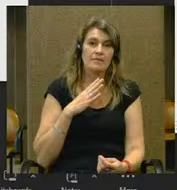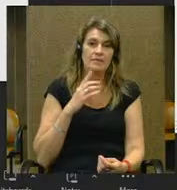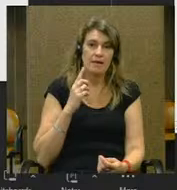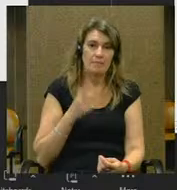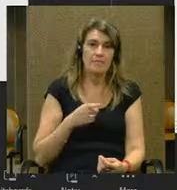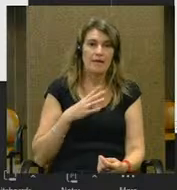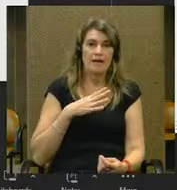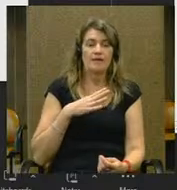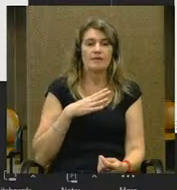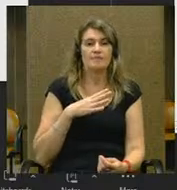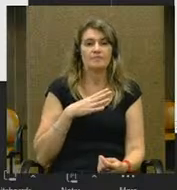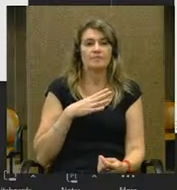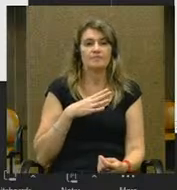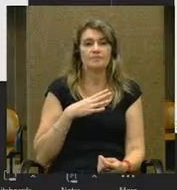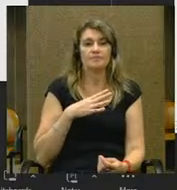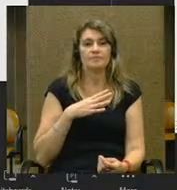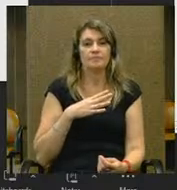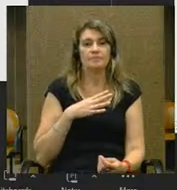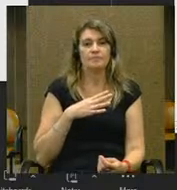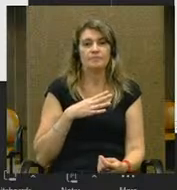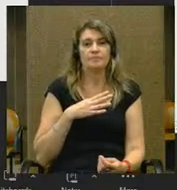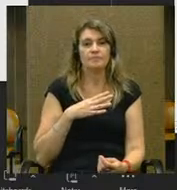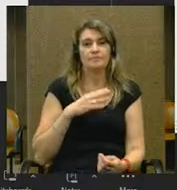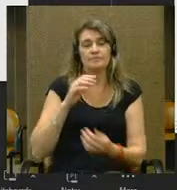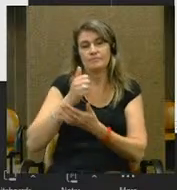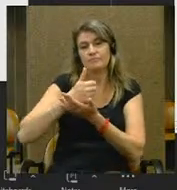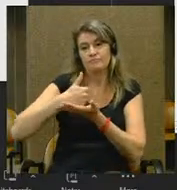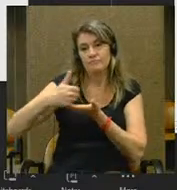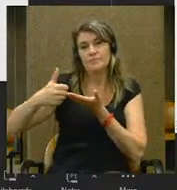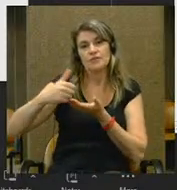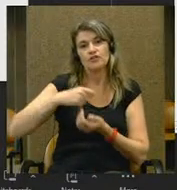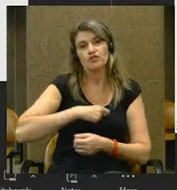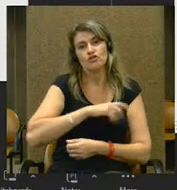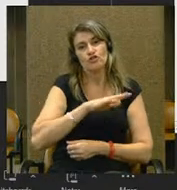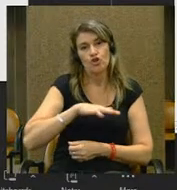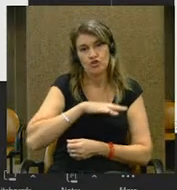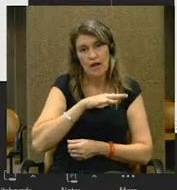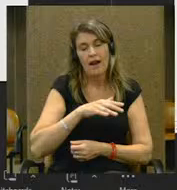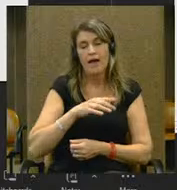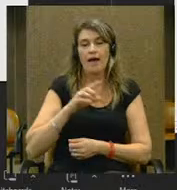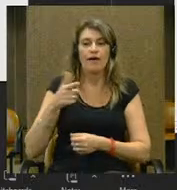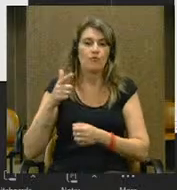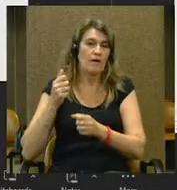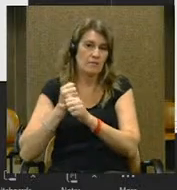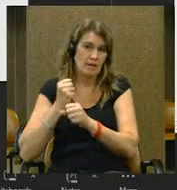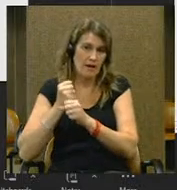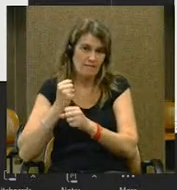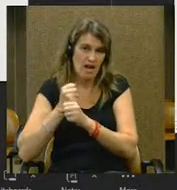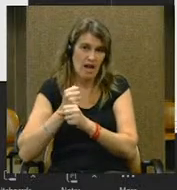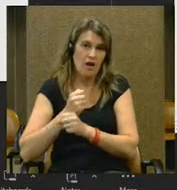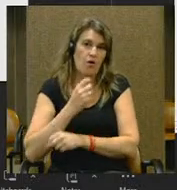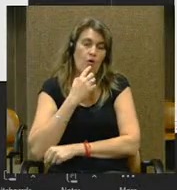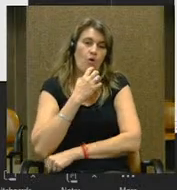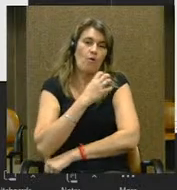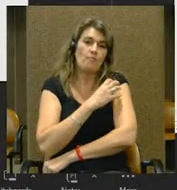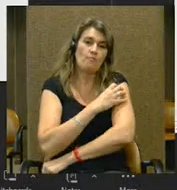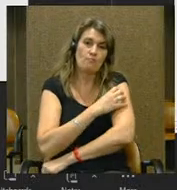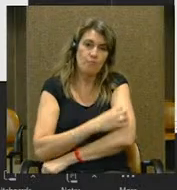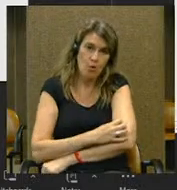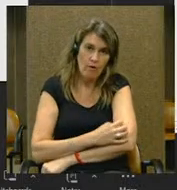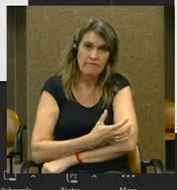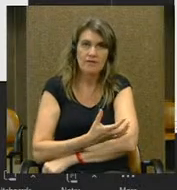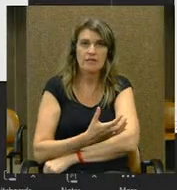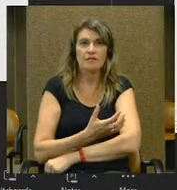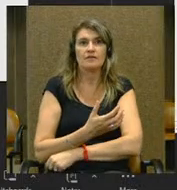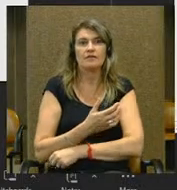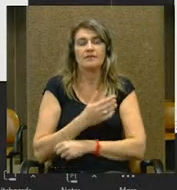social isolation, unemployment, poverty, poor housing, and homelessness, drivers of many other health problems besides the problem of